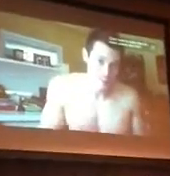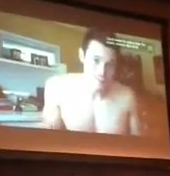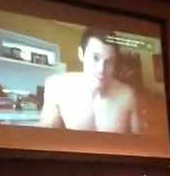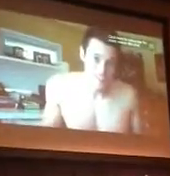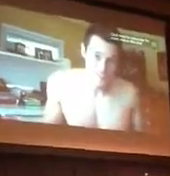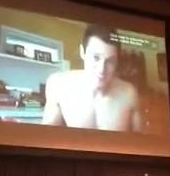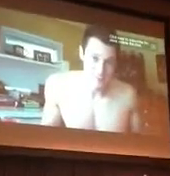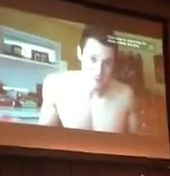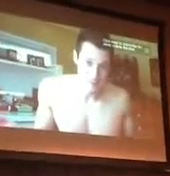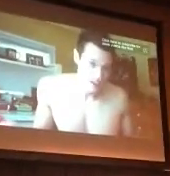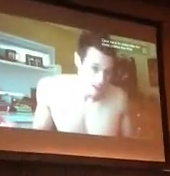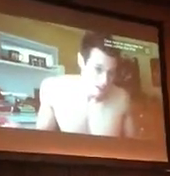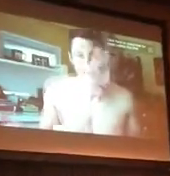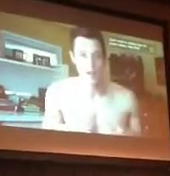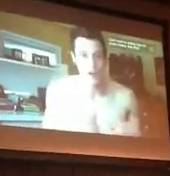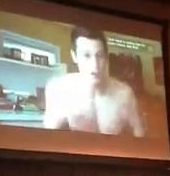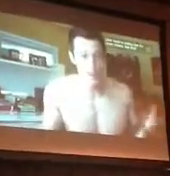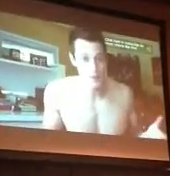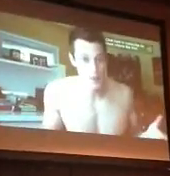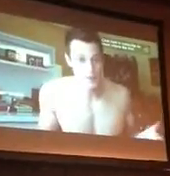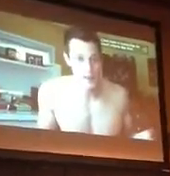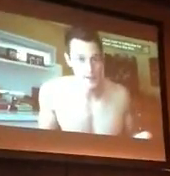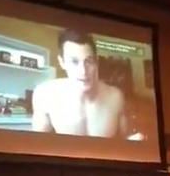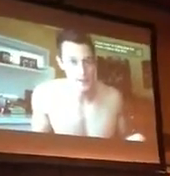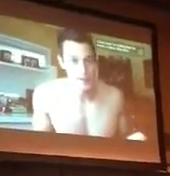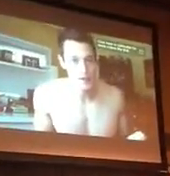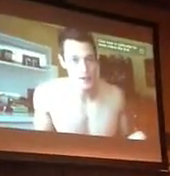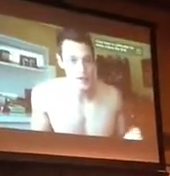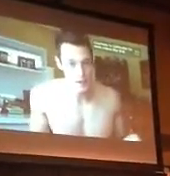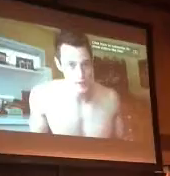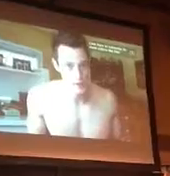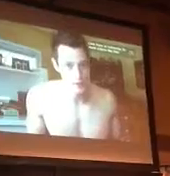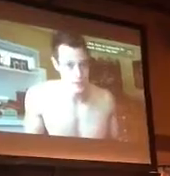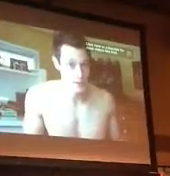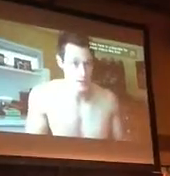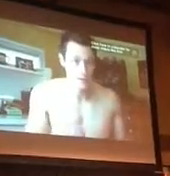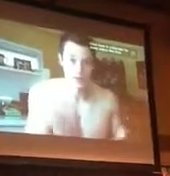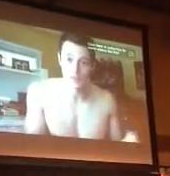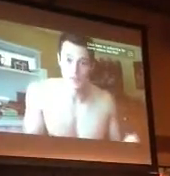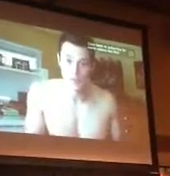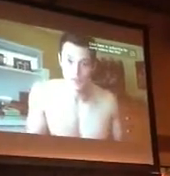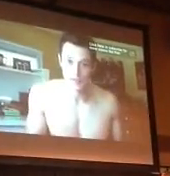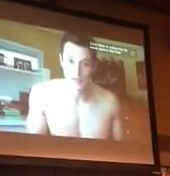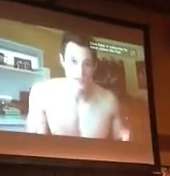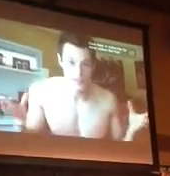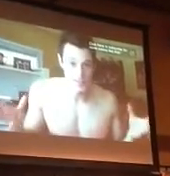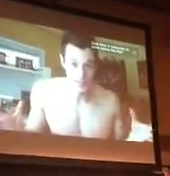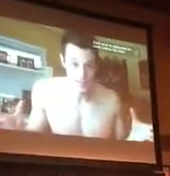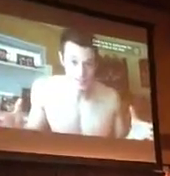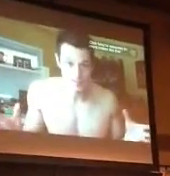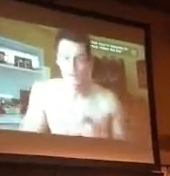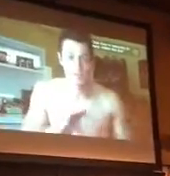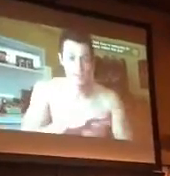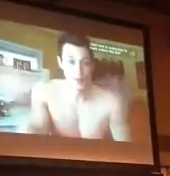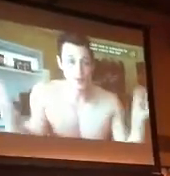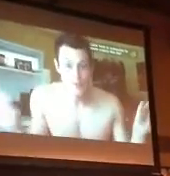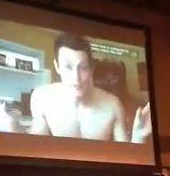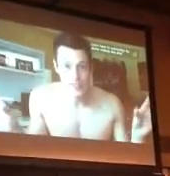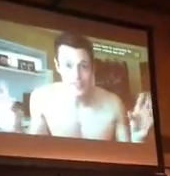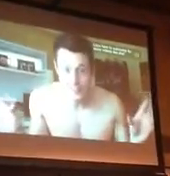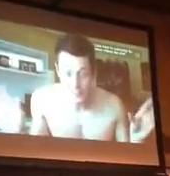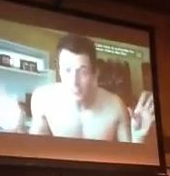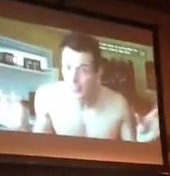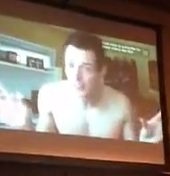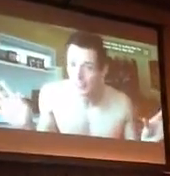whether or not you're attracted to them. I could also ask, how do you know you're straight if you've never slept with someone of the same gender? It's the same thing. So I know